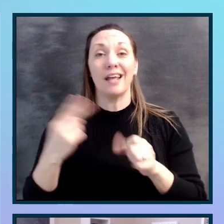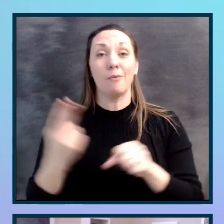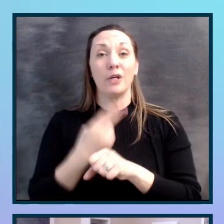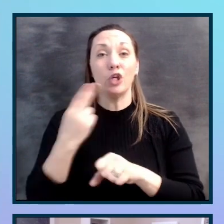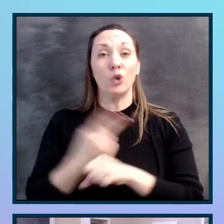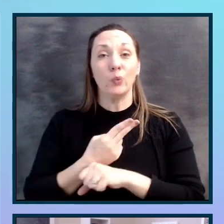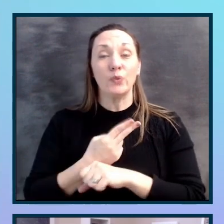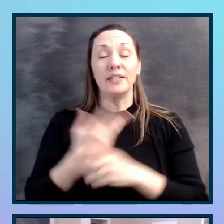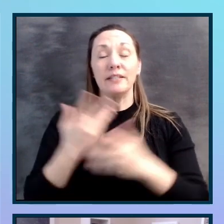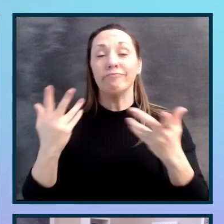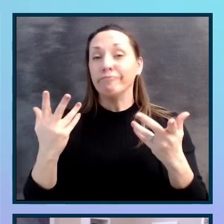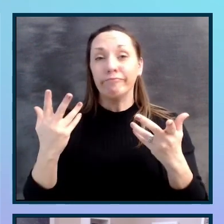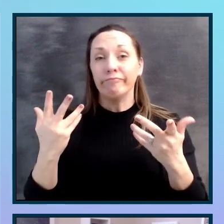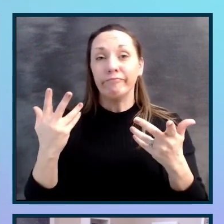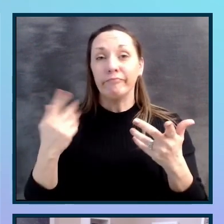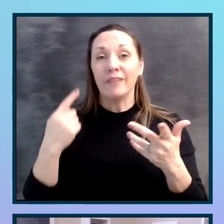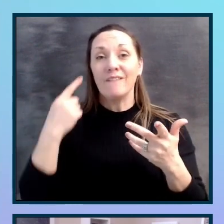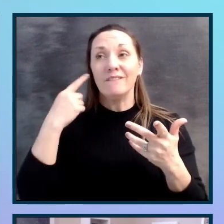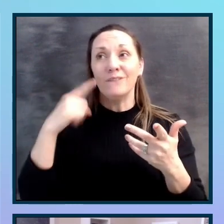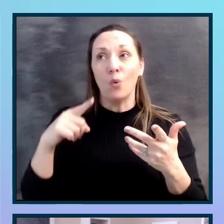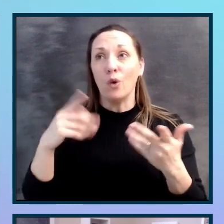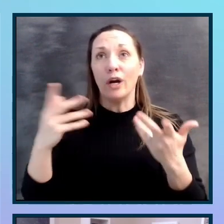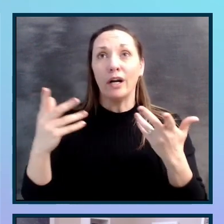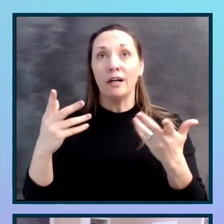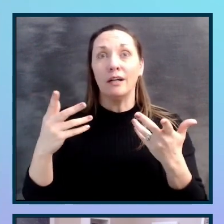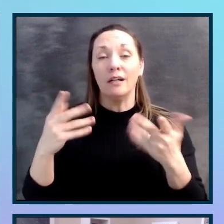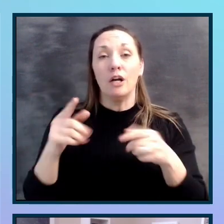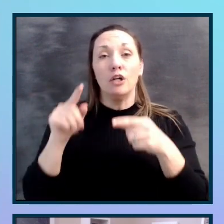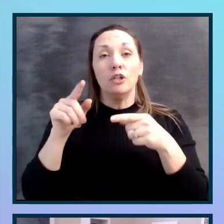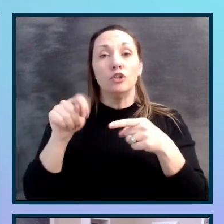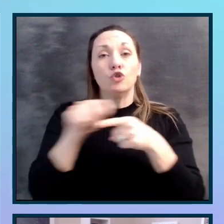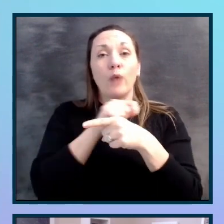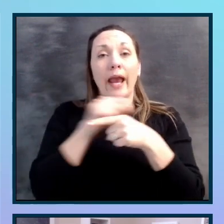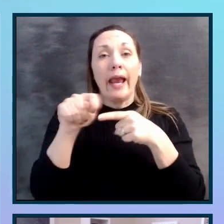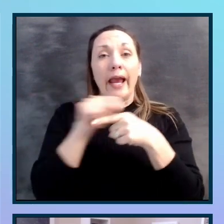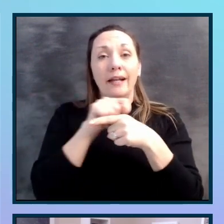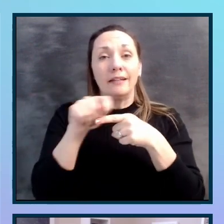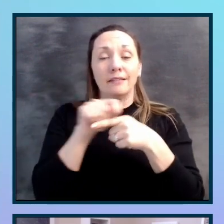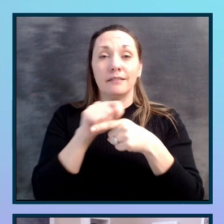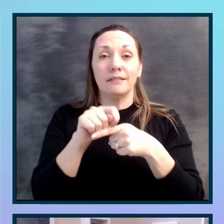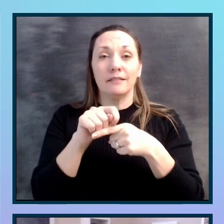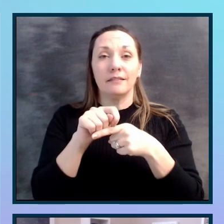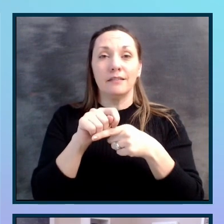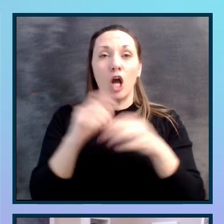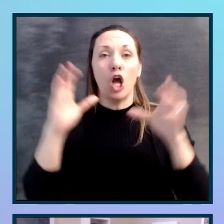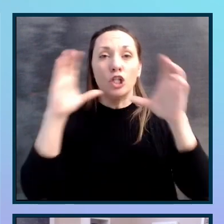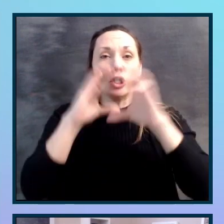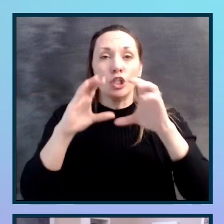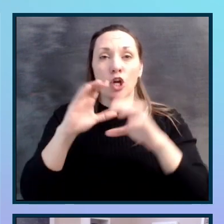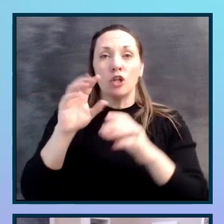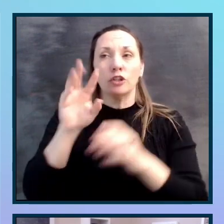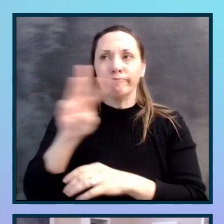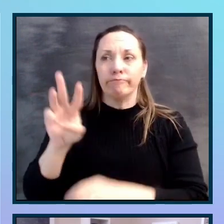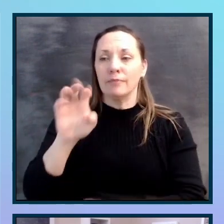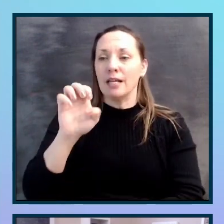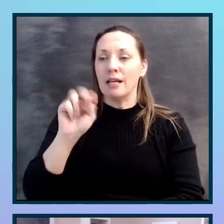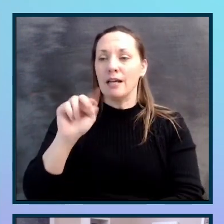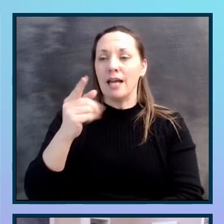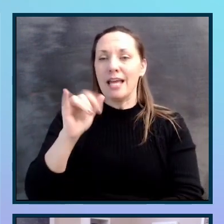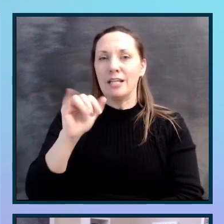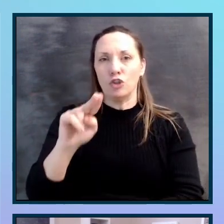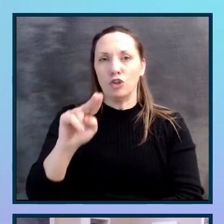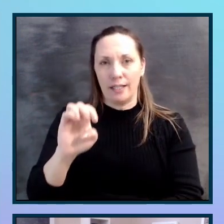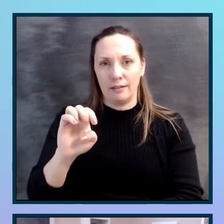used in order to train search engines to identify photos and to